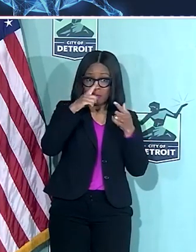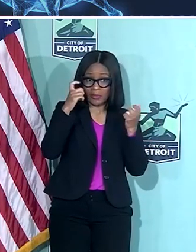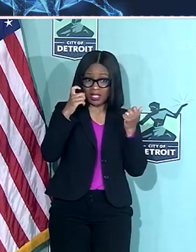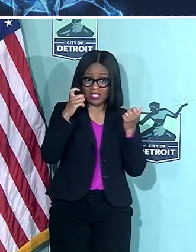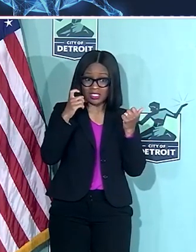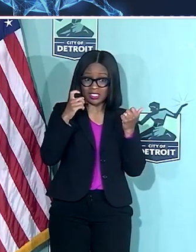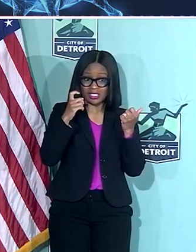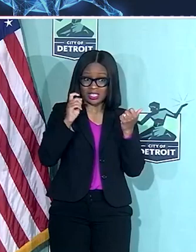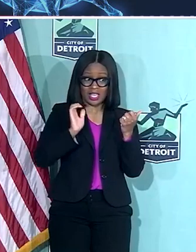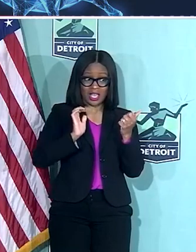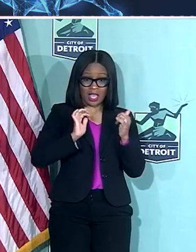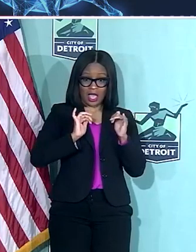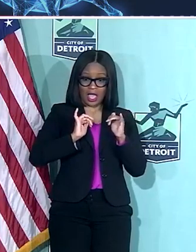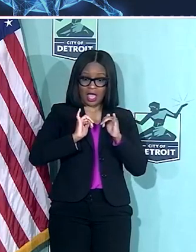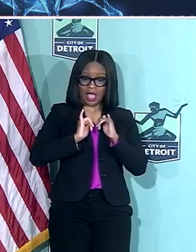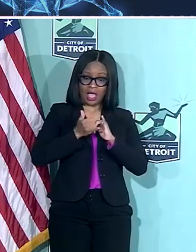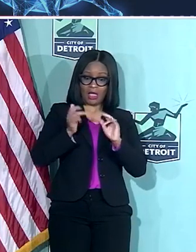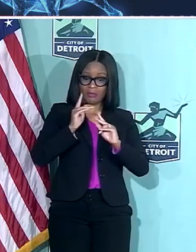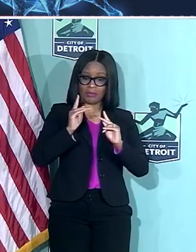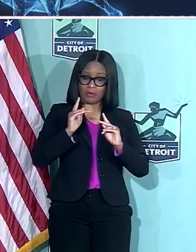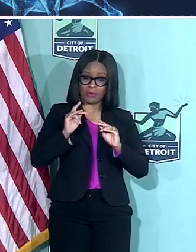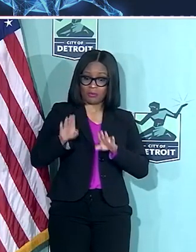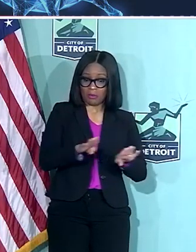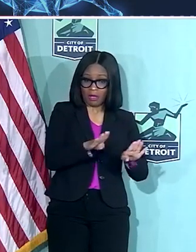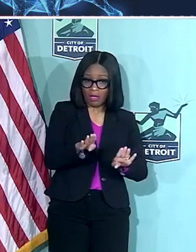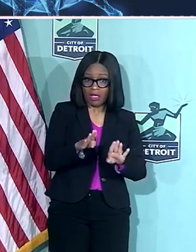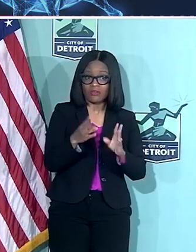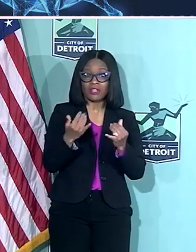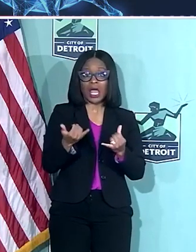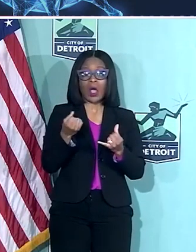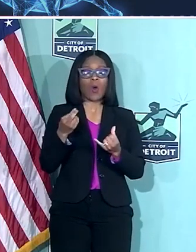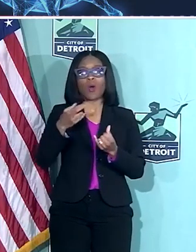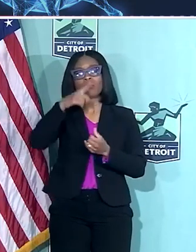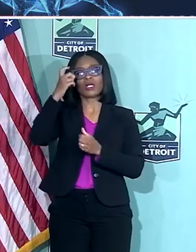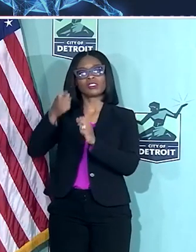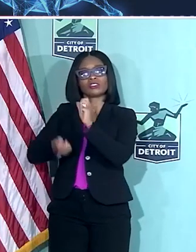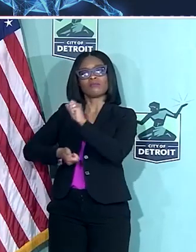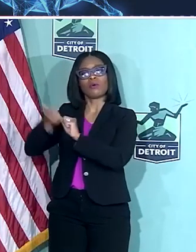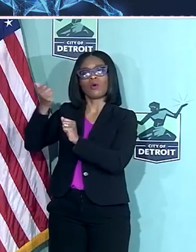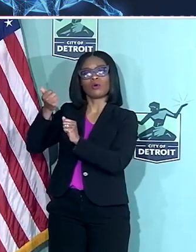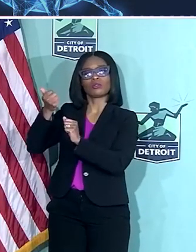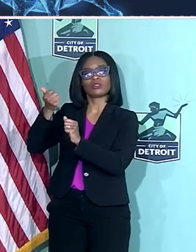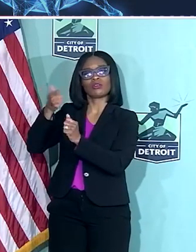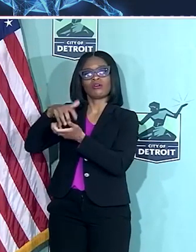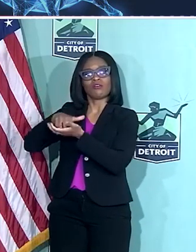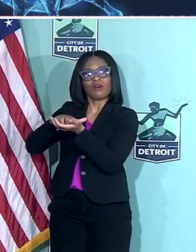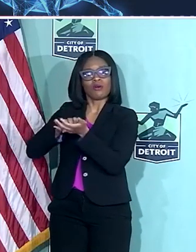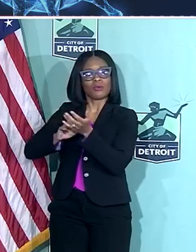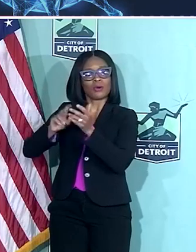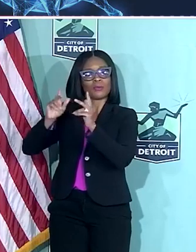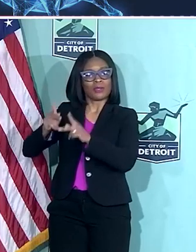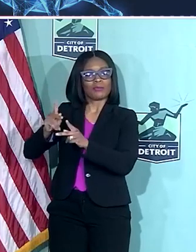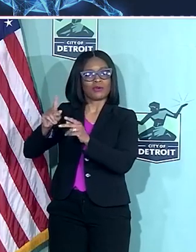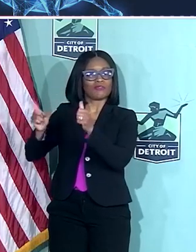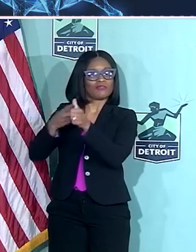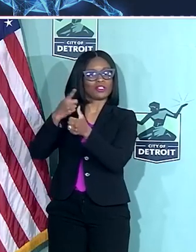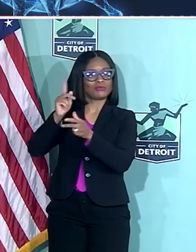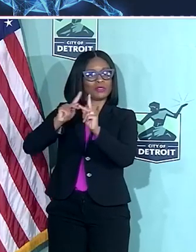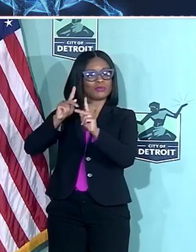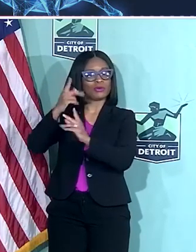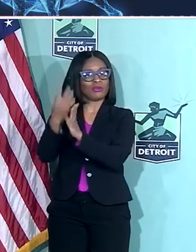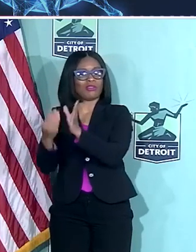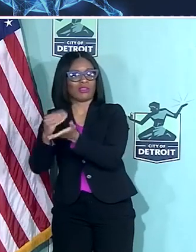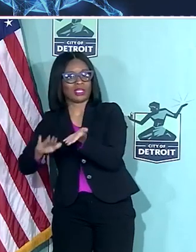conduct, the way people are living their lives, or because the most vulnerable were the first to fall, and as we